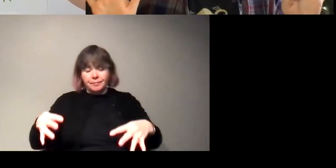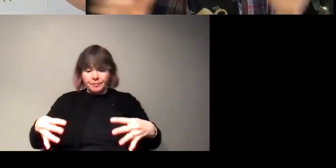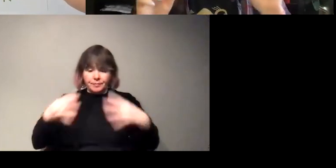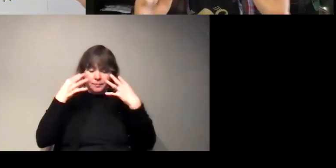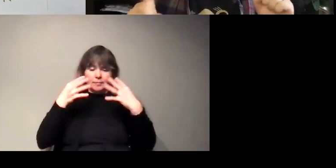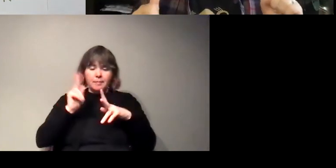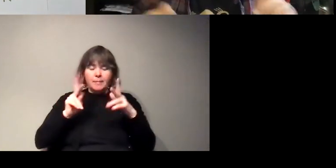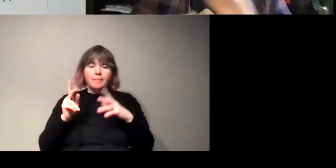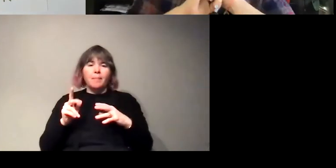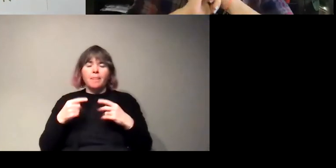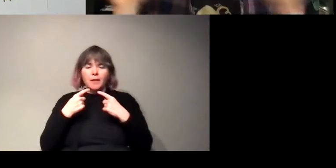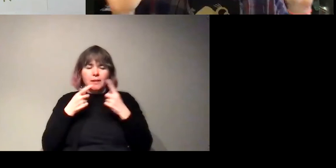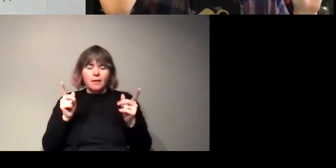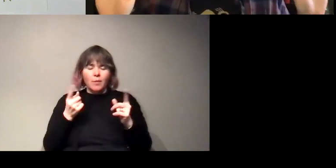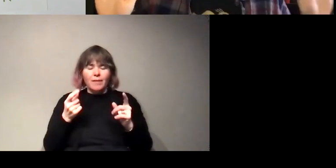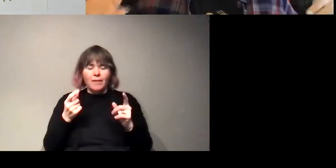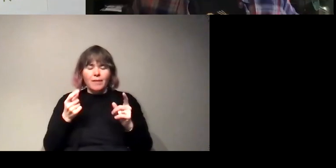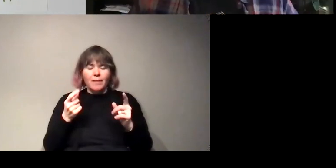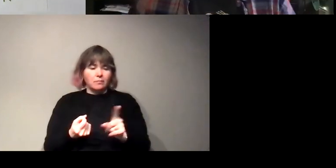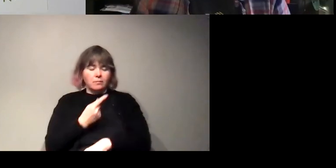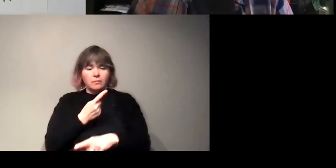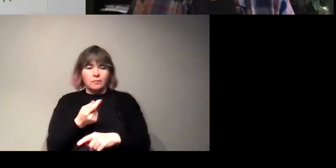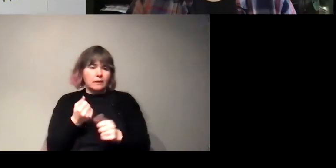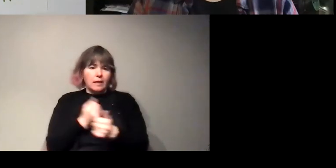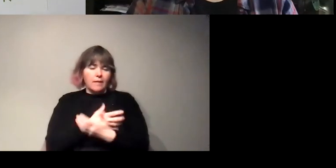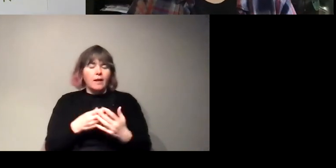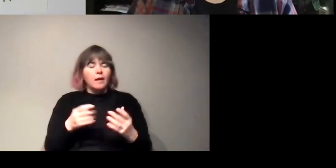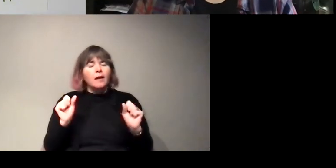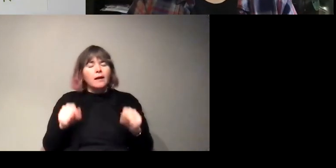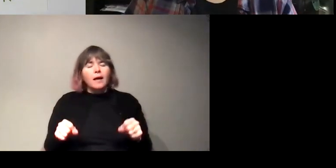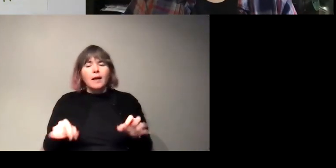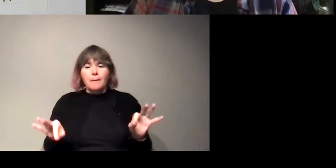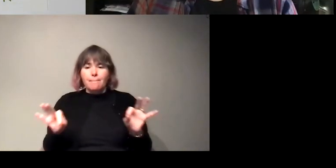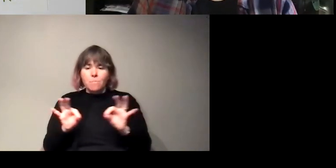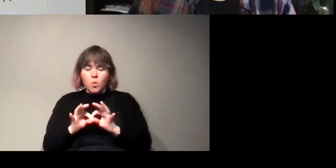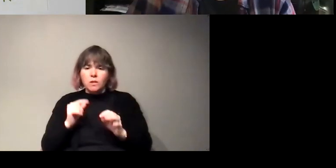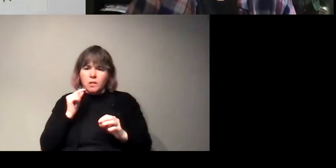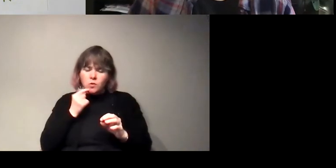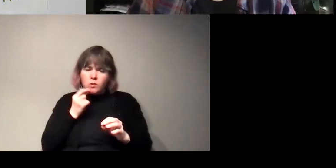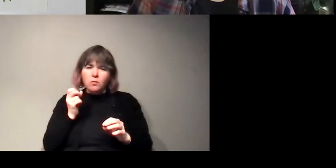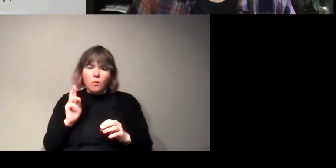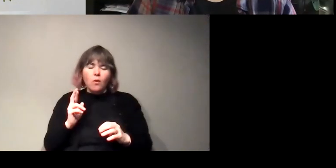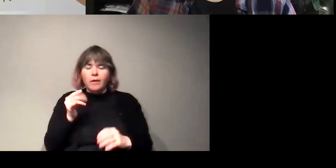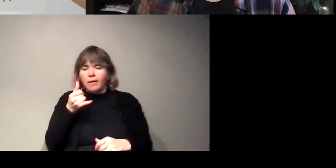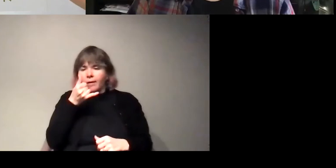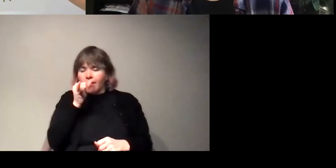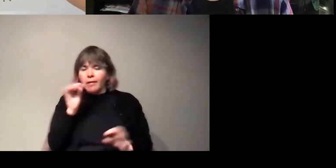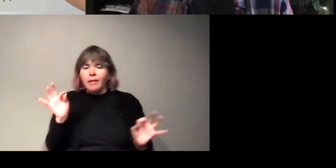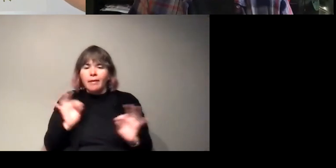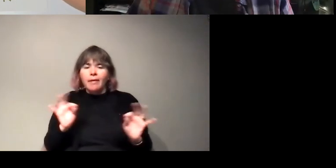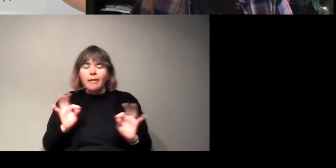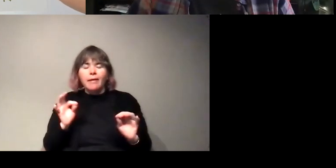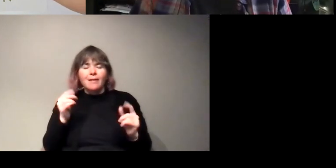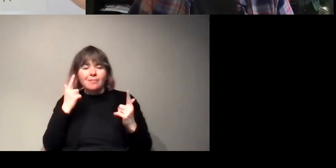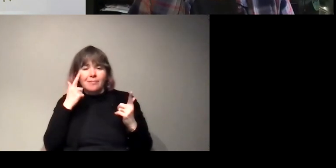in the world, and you can tell them one thing about literally anything. It can be as important, big picture as you'd like, or as silly and insignificant and just important to